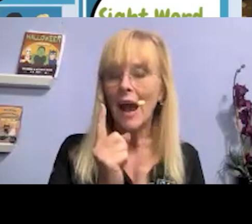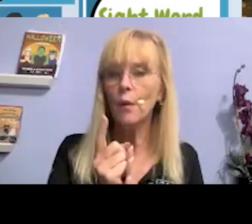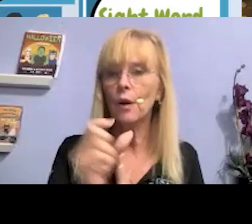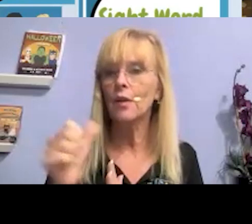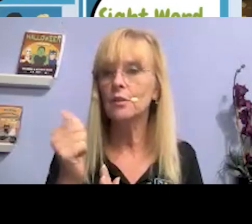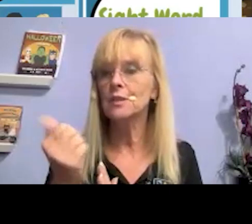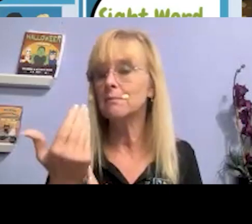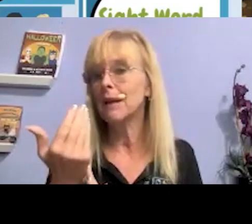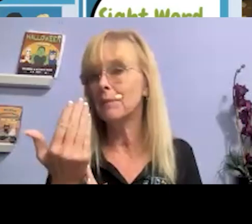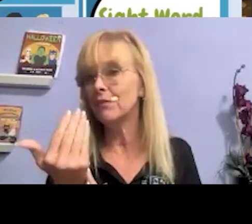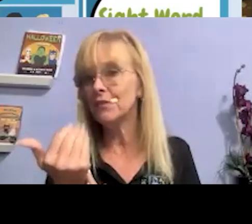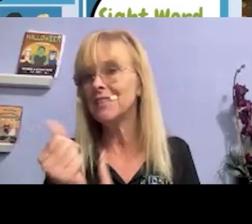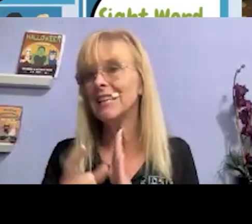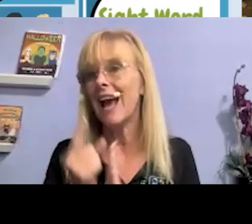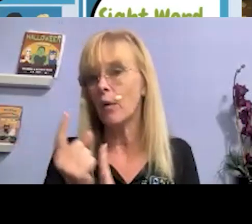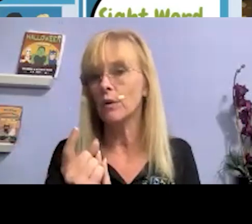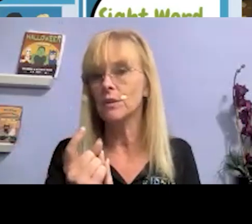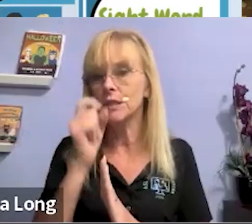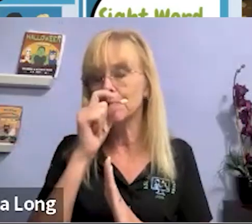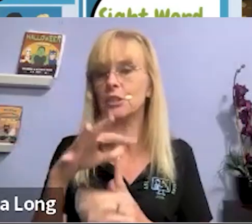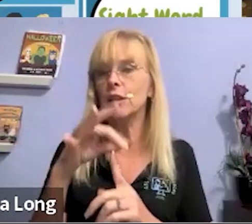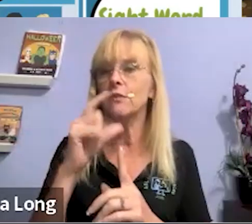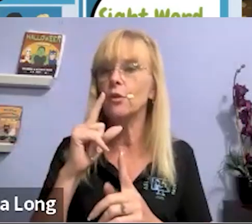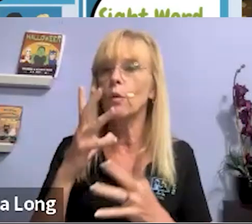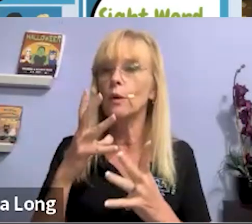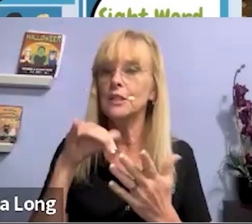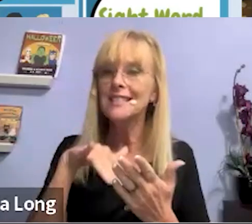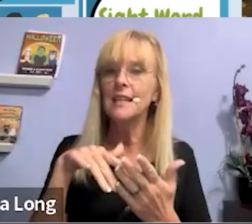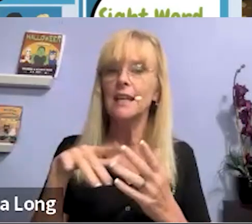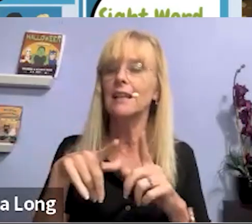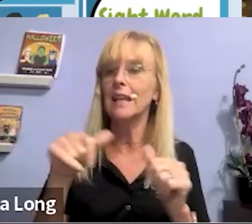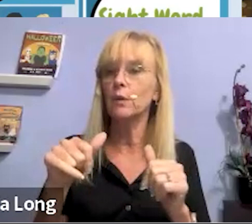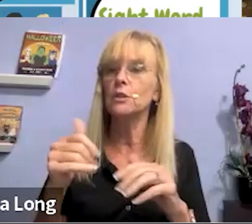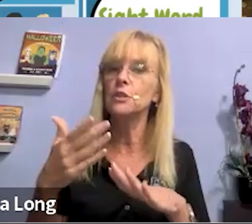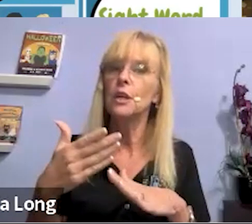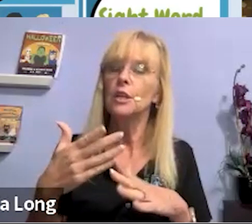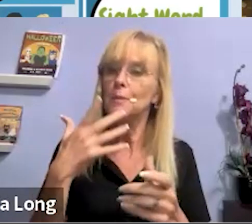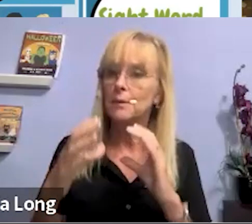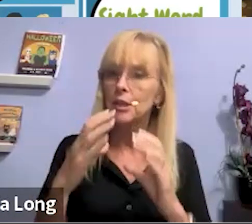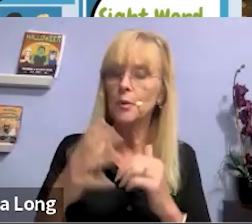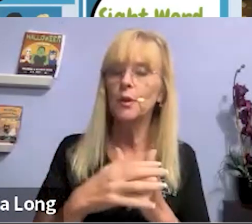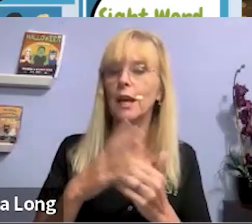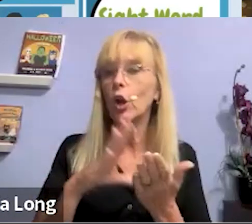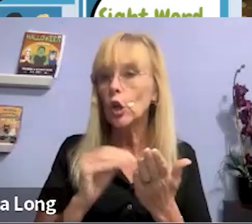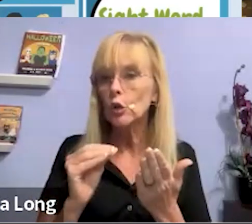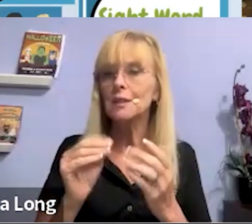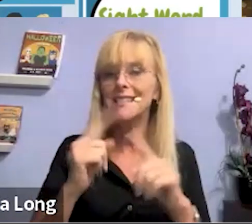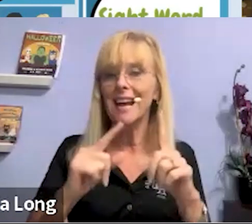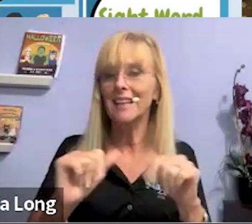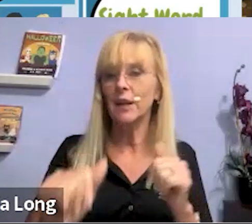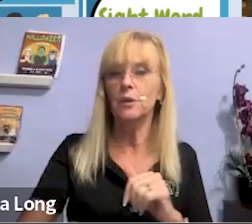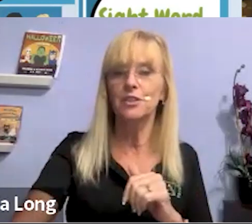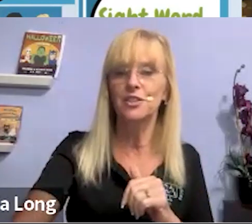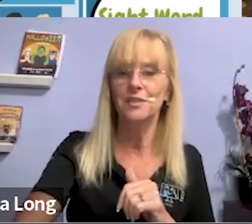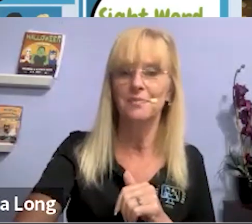1 hour, others maybe 15 hours, especially if you're wanting to study the language to be able to communicate or learn